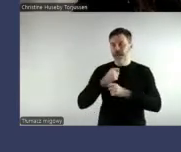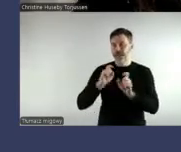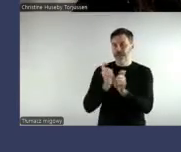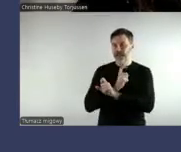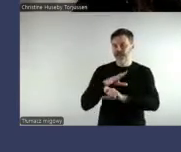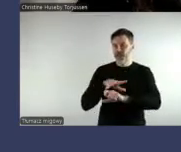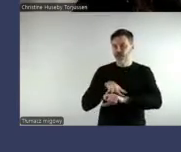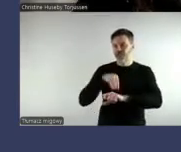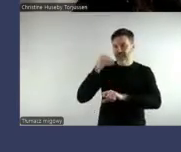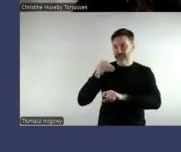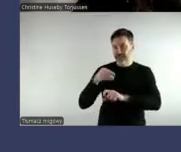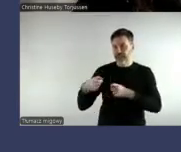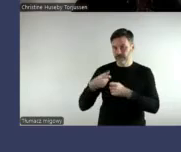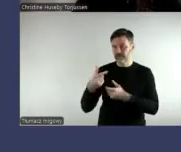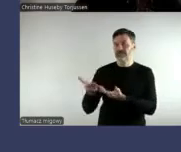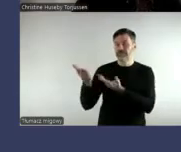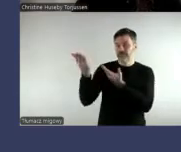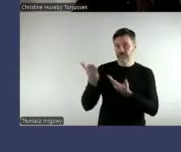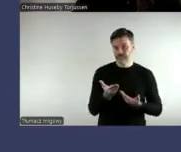in our county emergency